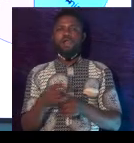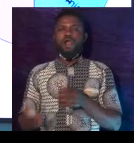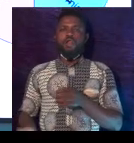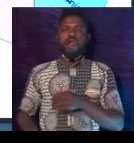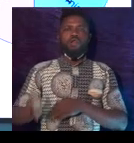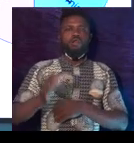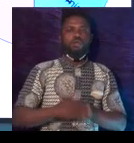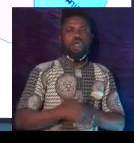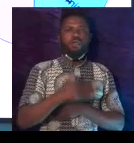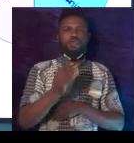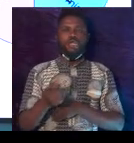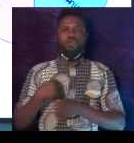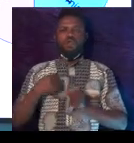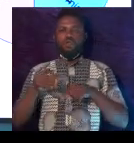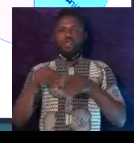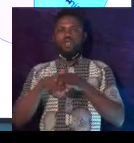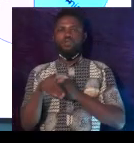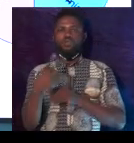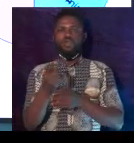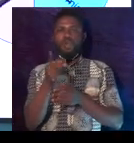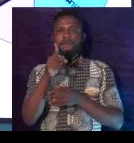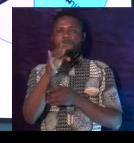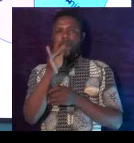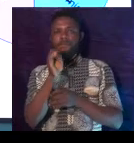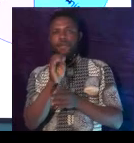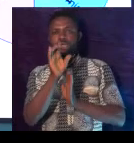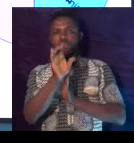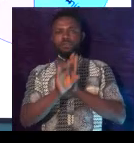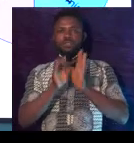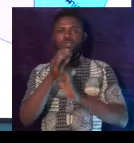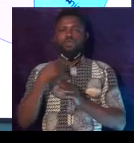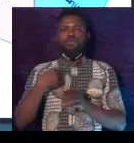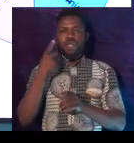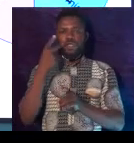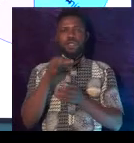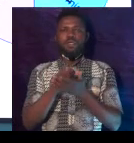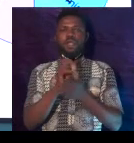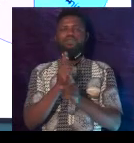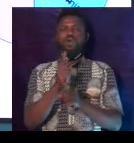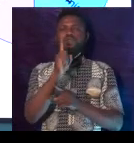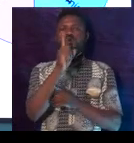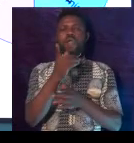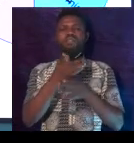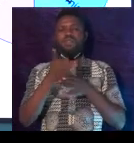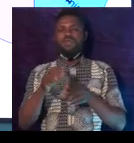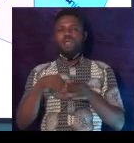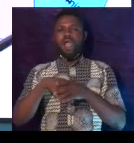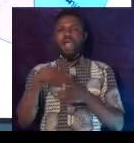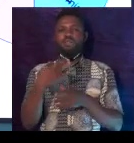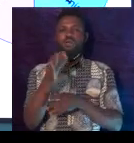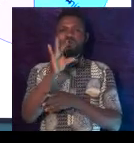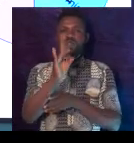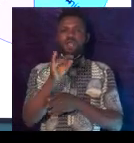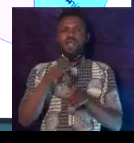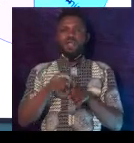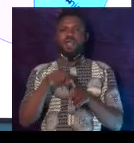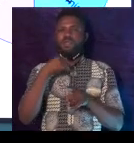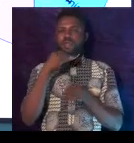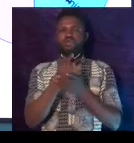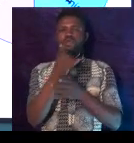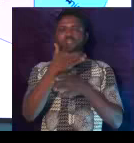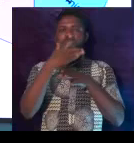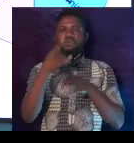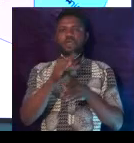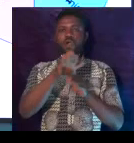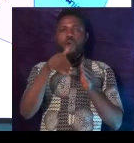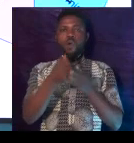prefer lawn tennis? So we'll go into the lawn tennis pie, and we see that it's just 1 division out of 8. So it's like saying